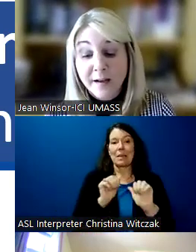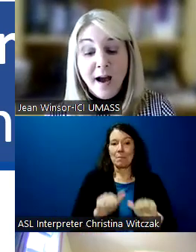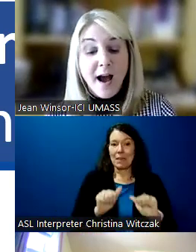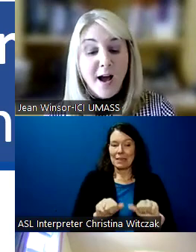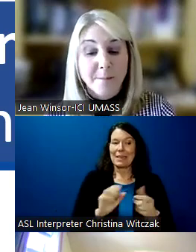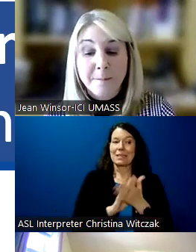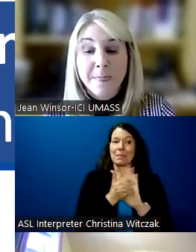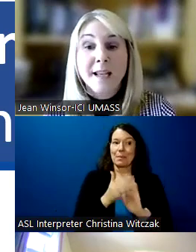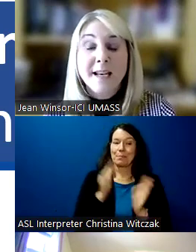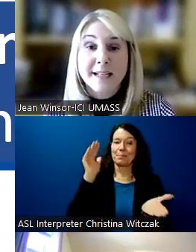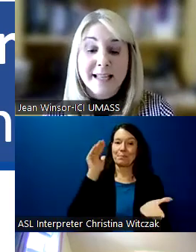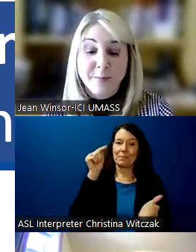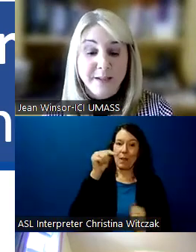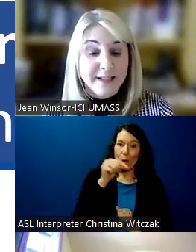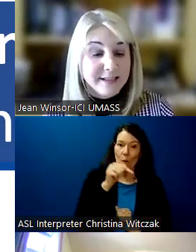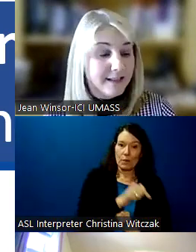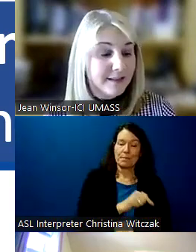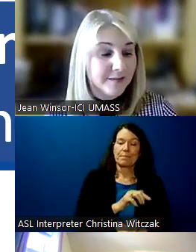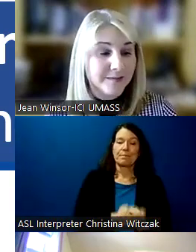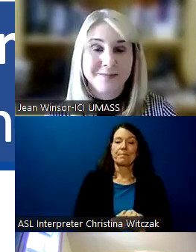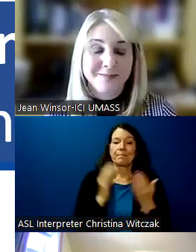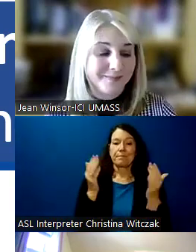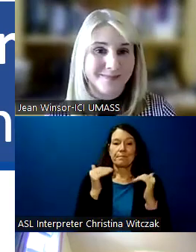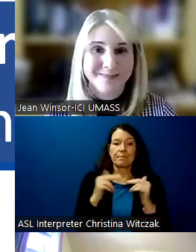lower. Next slide, please.